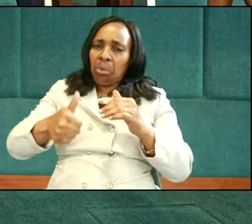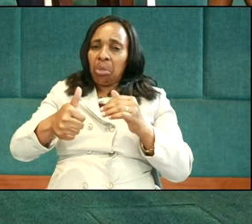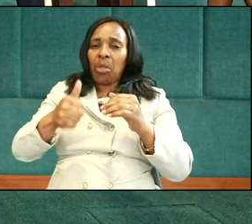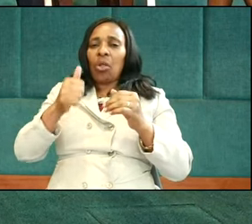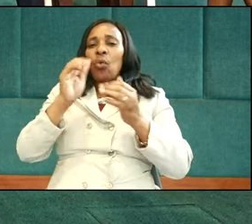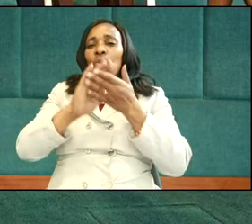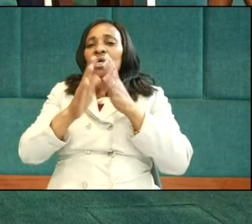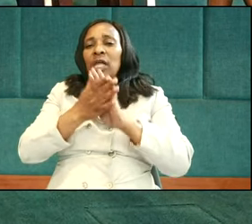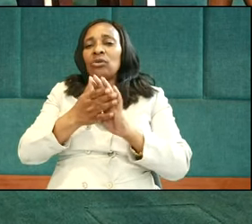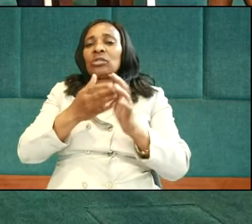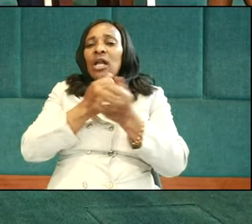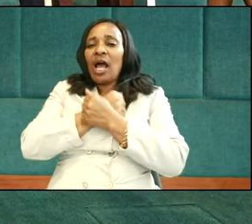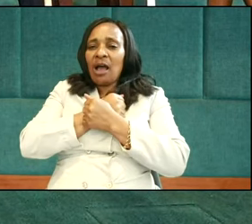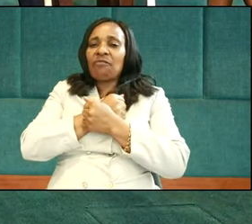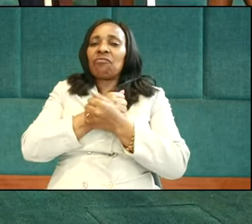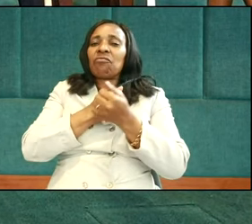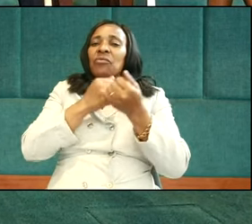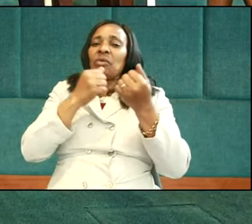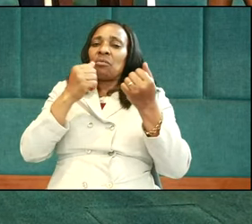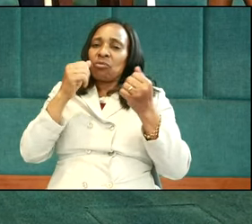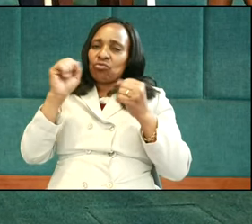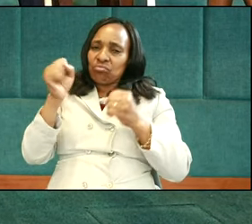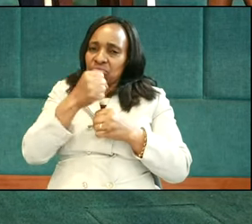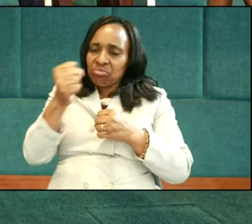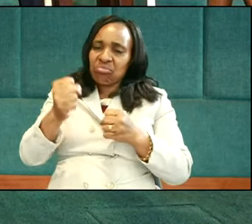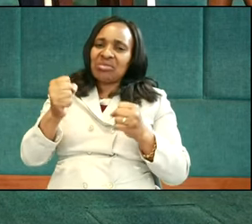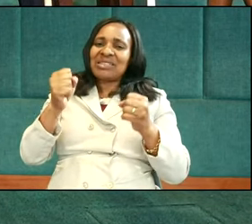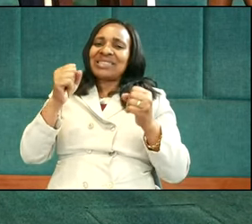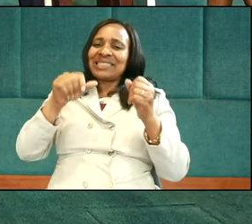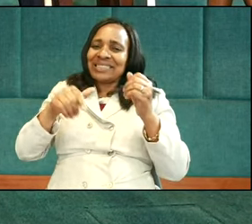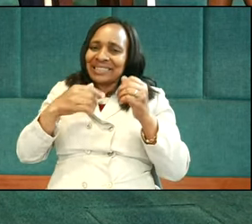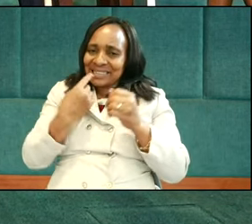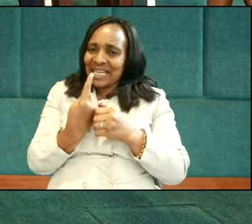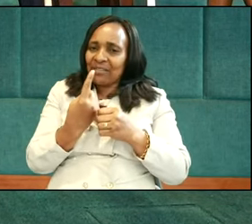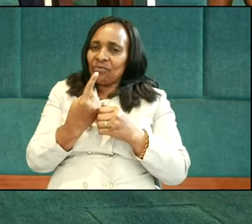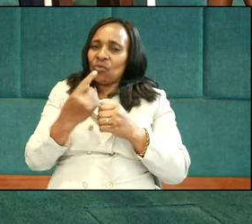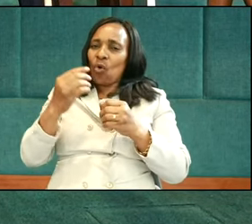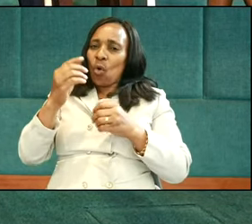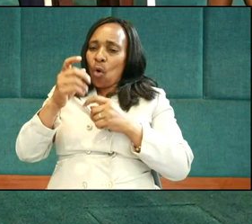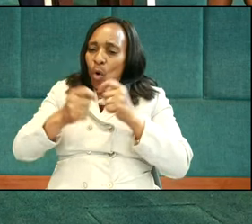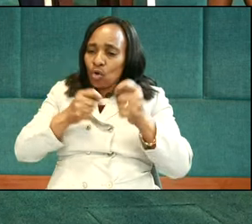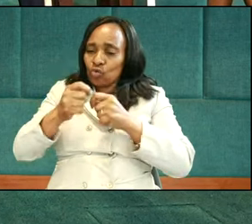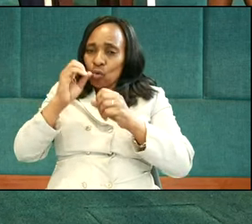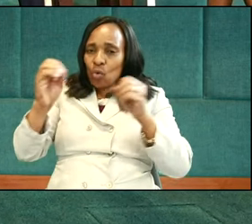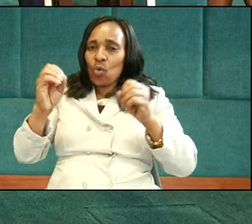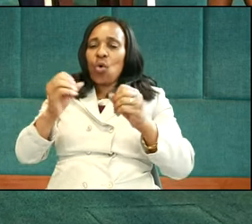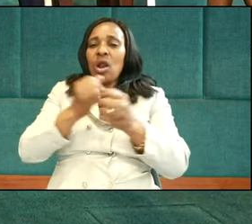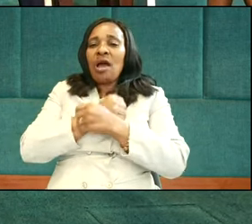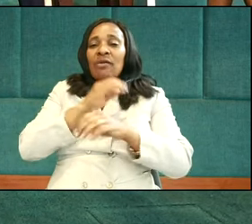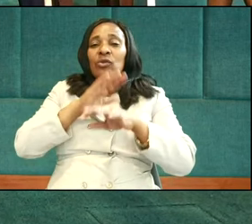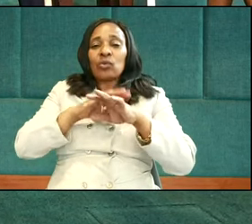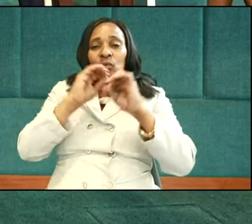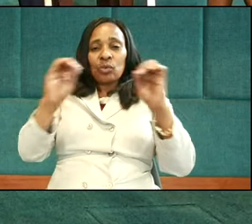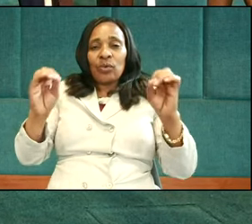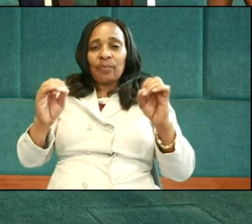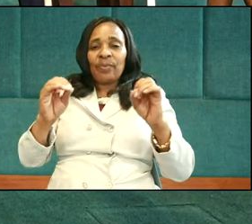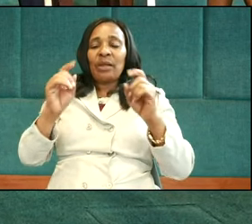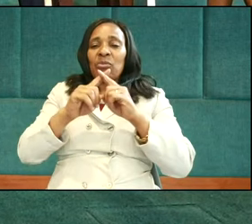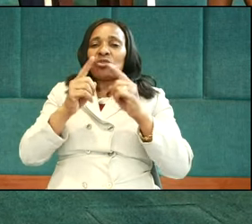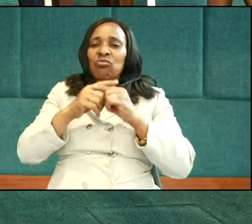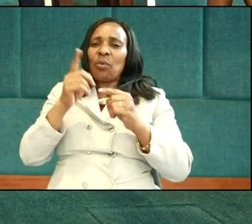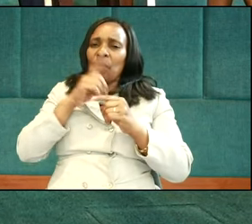without love, unforgiving, slanderous, without self-control, brutal, not lovers of good, treacherous,